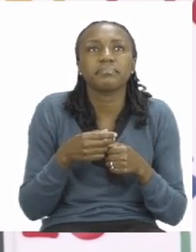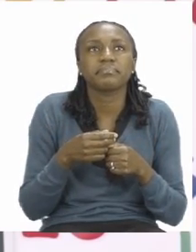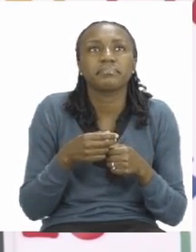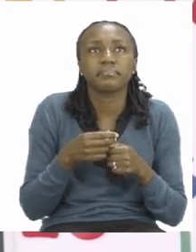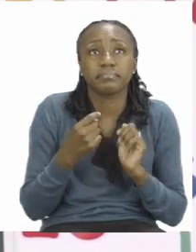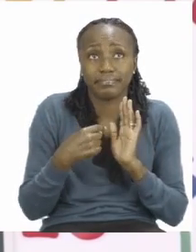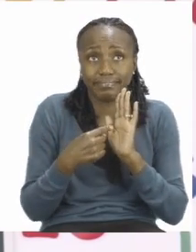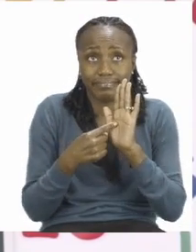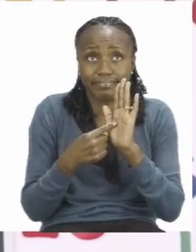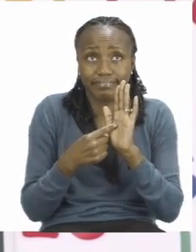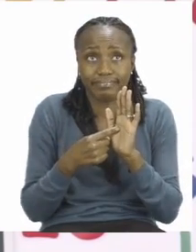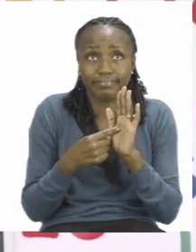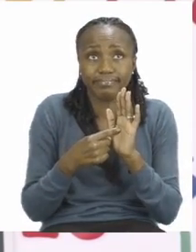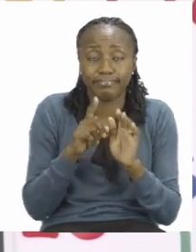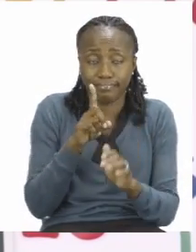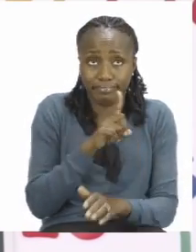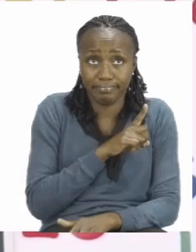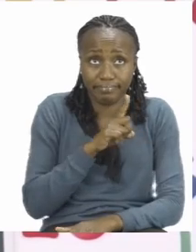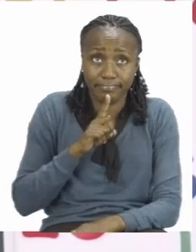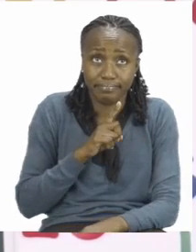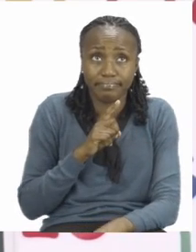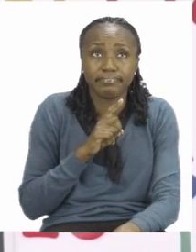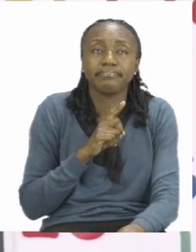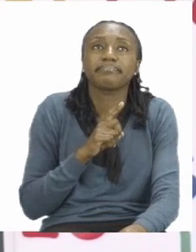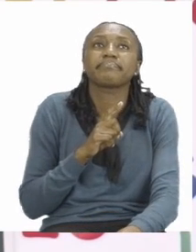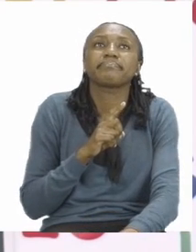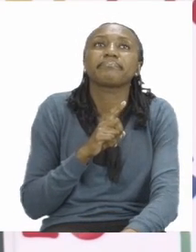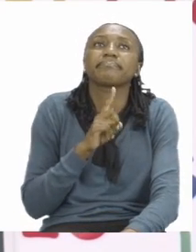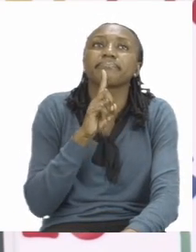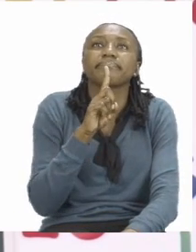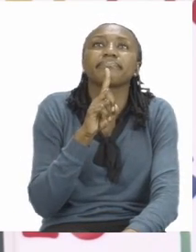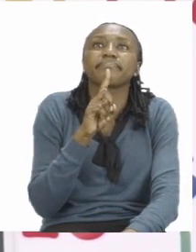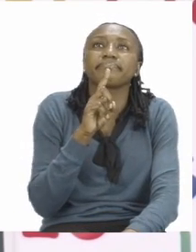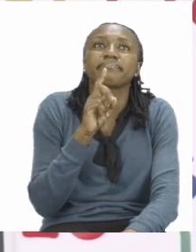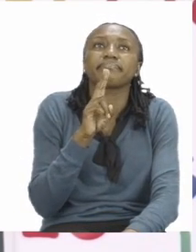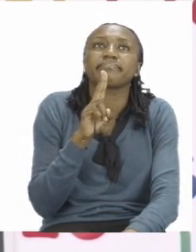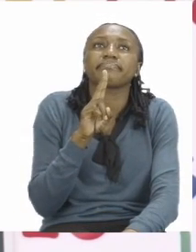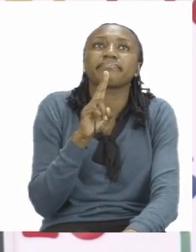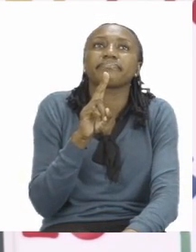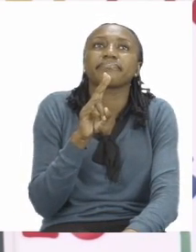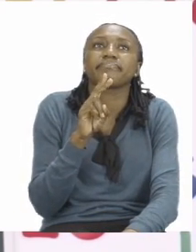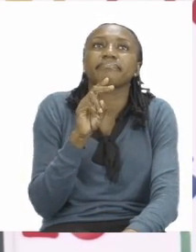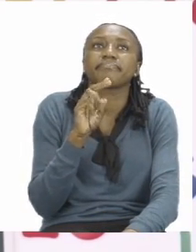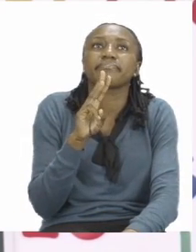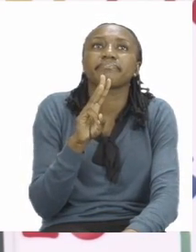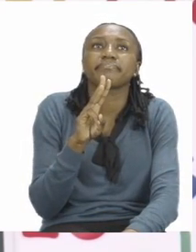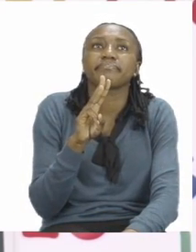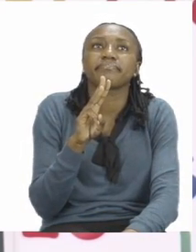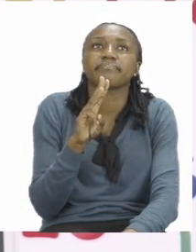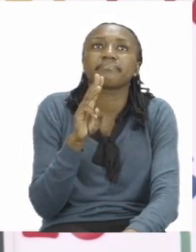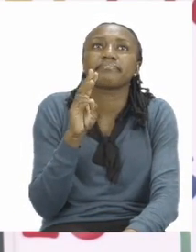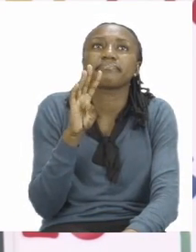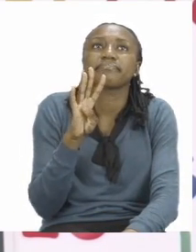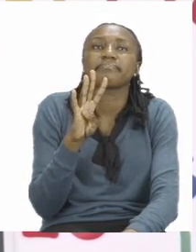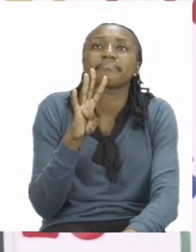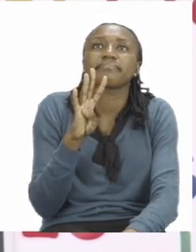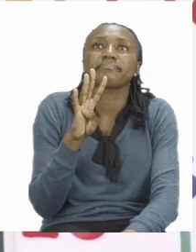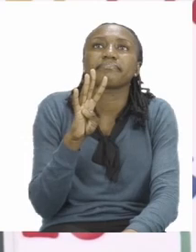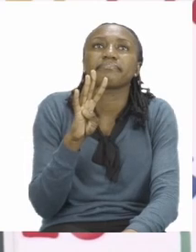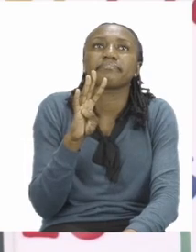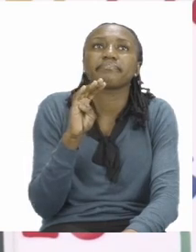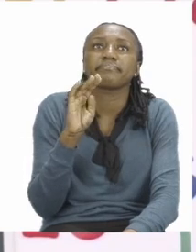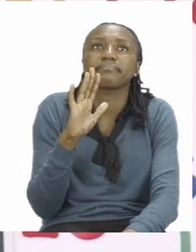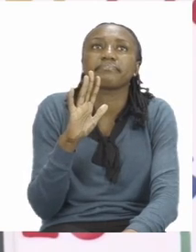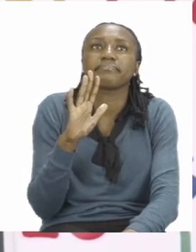So we're going to say 11 balls first. 1, 2, 3,